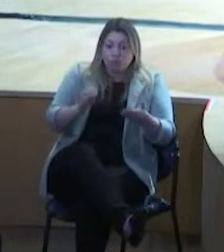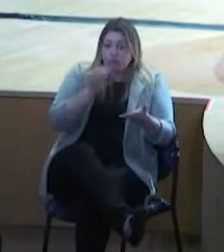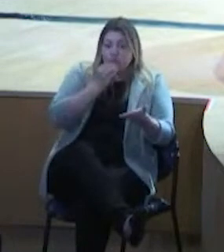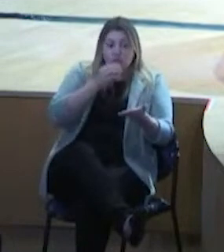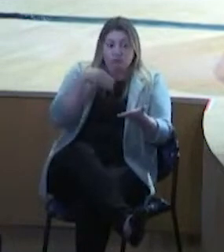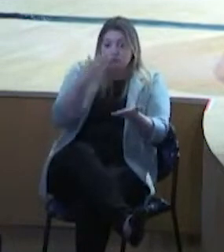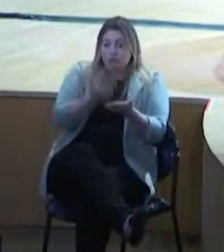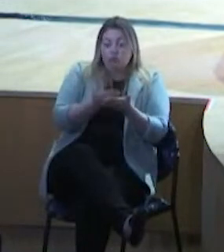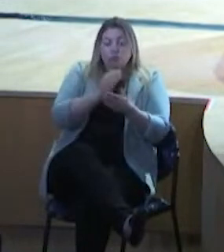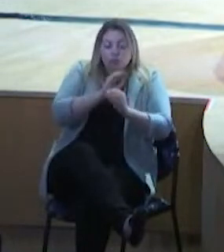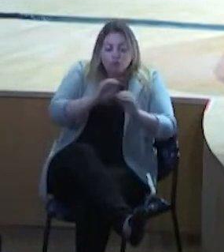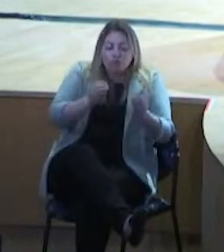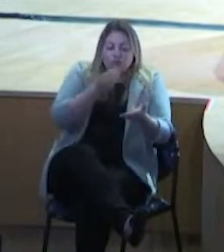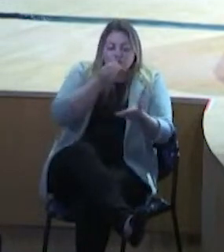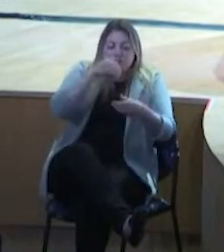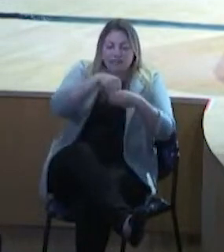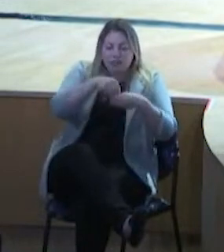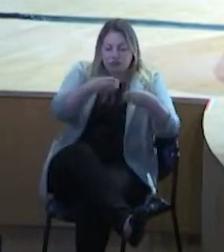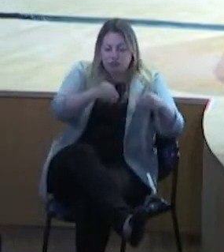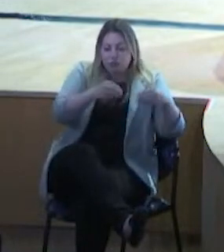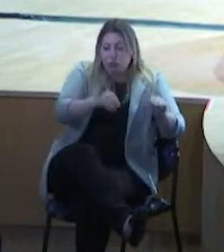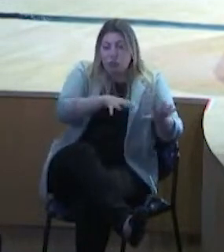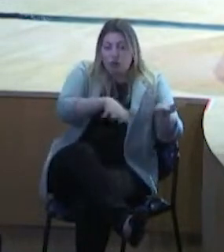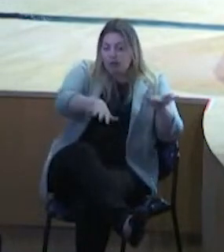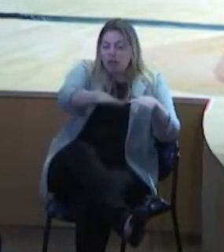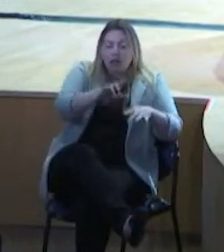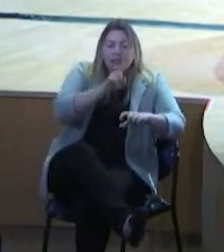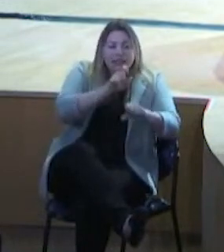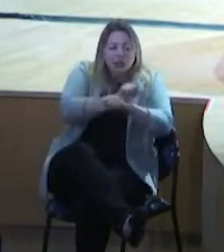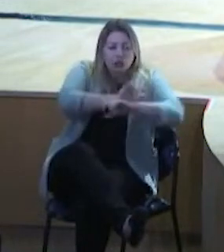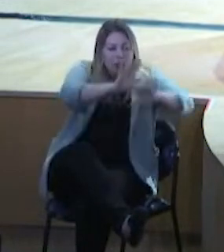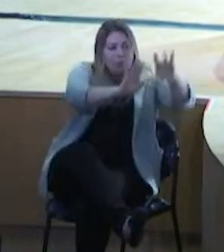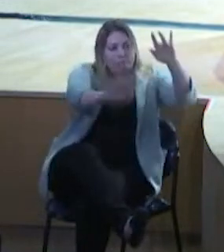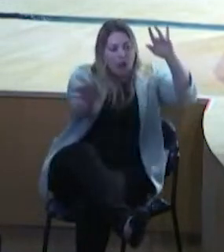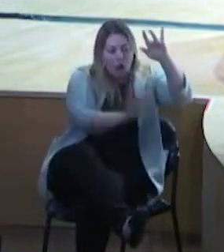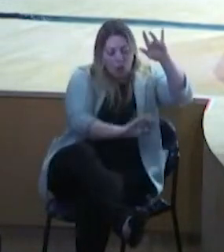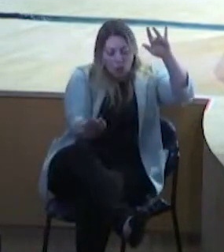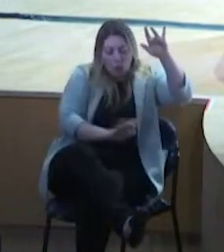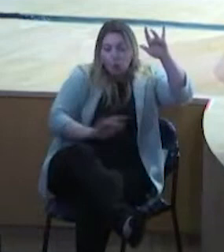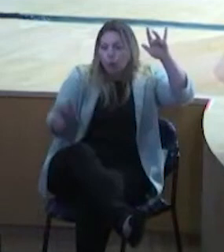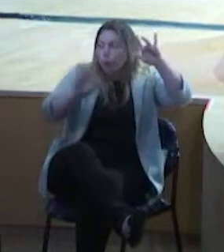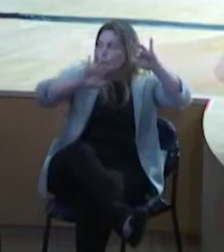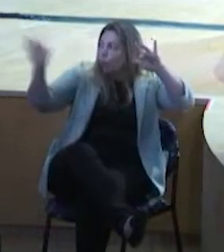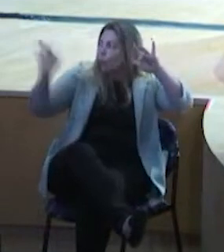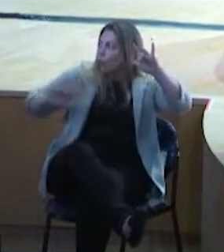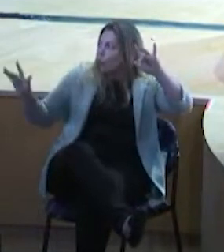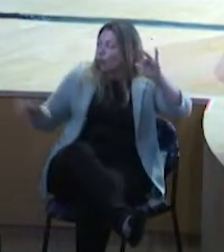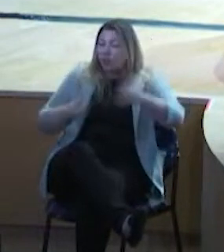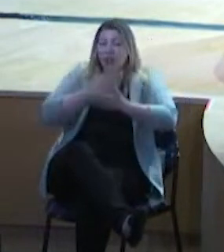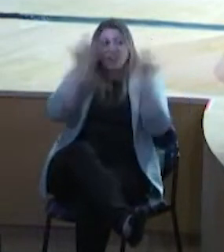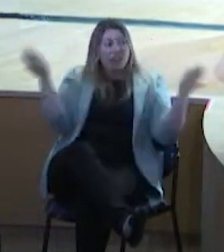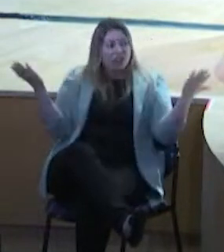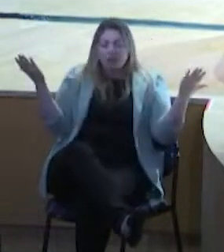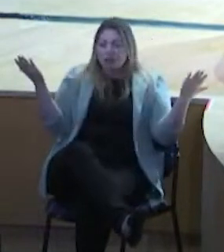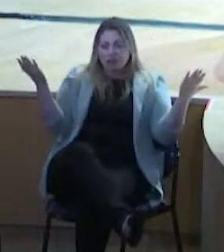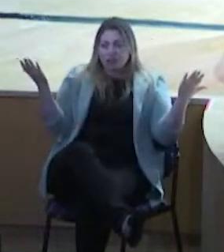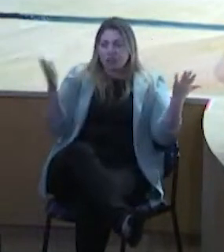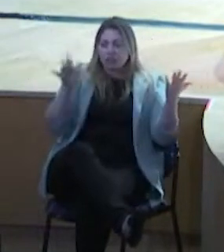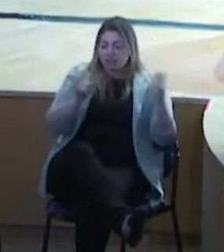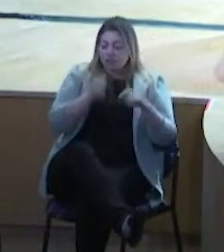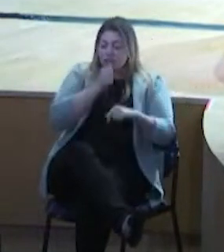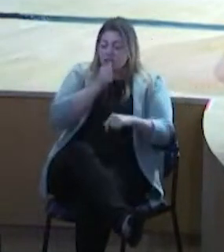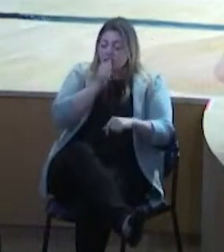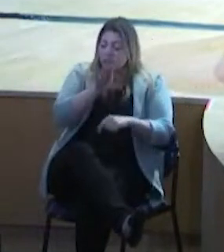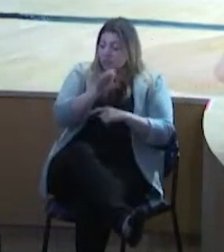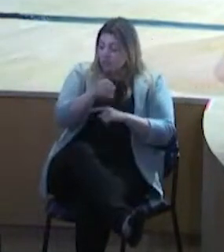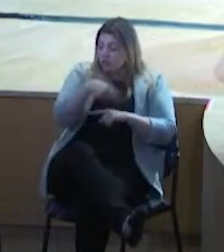there was no food in the grocery store. Like, you go to the store and there's literally nothing there. and the private, you know, industries or